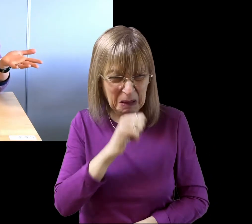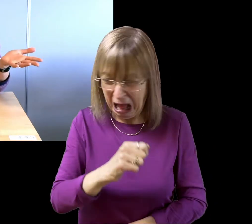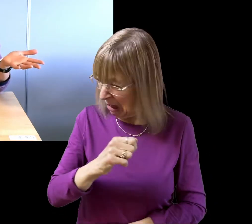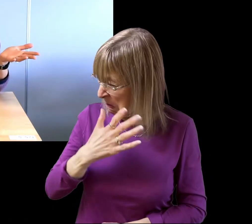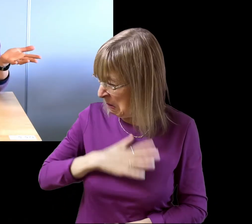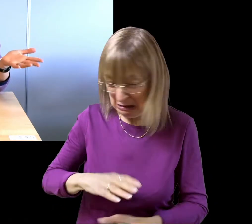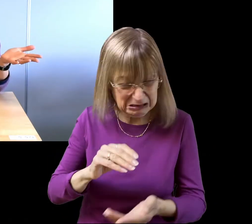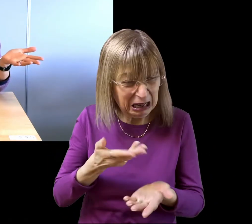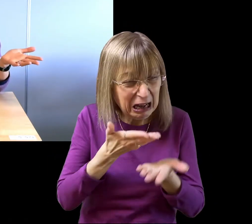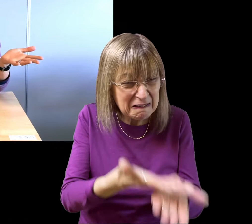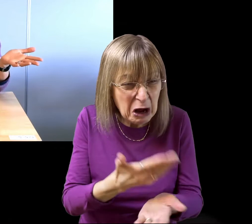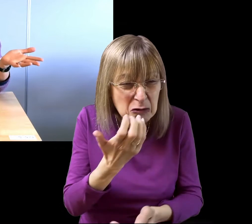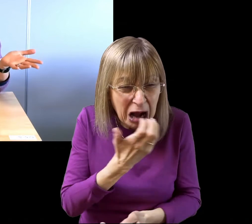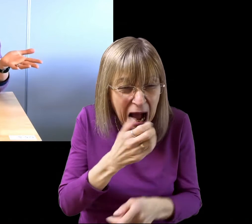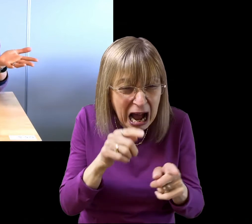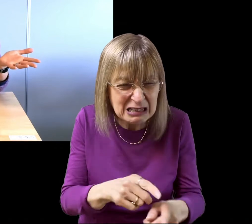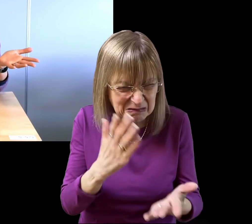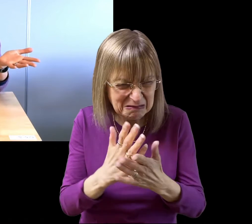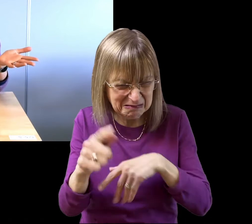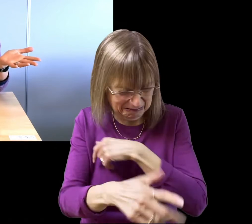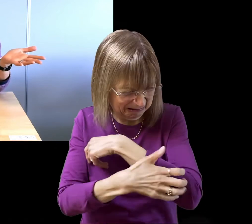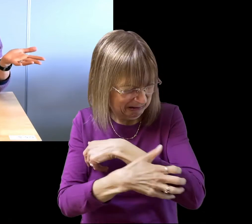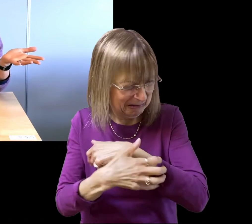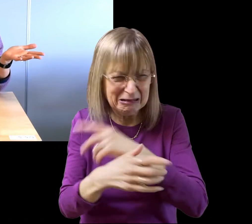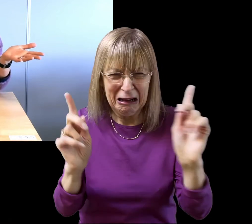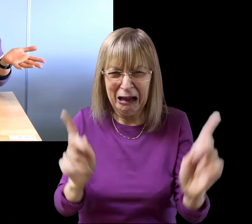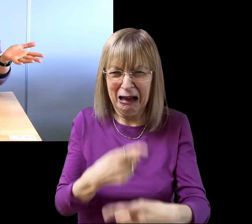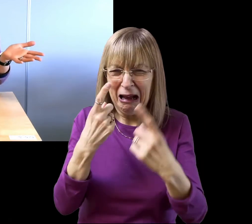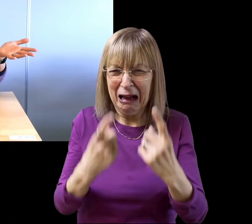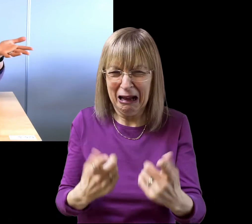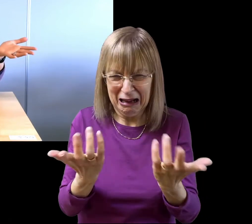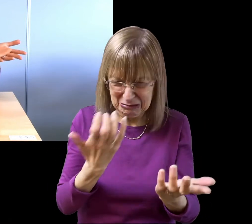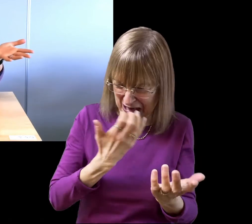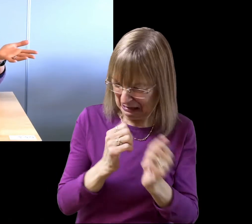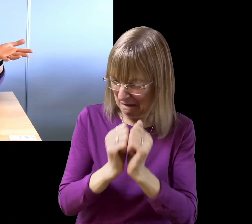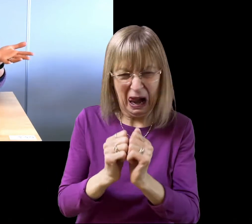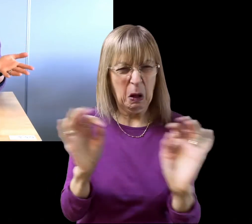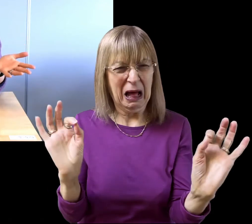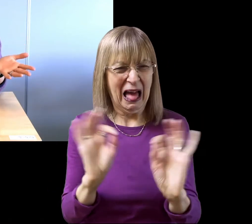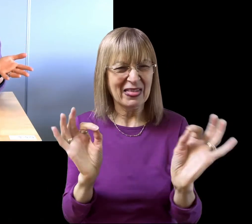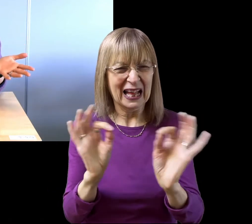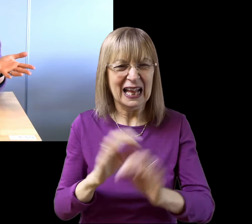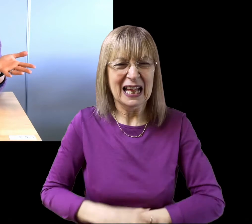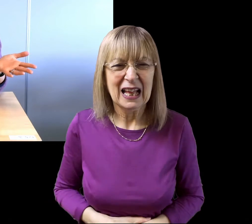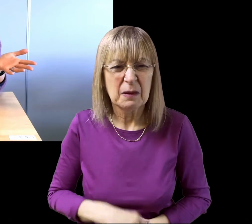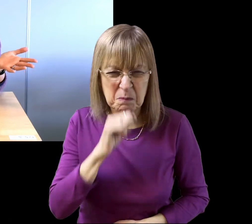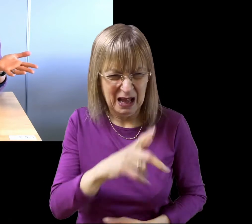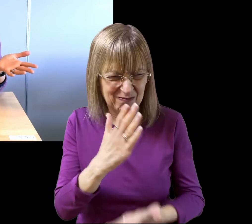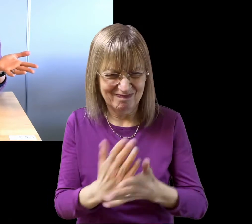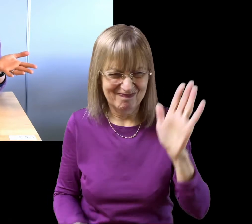says, this man simply wants to be paid in rice. It's pauper's gold. There's no value in